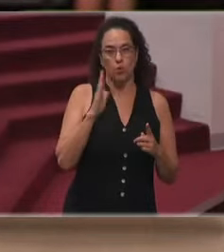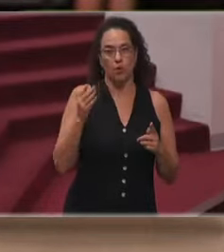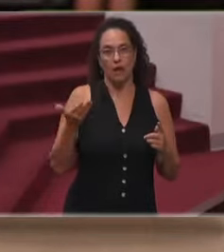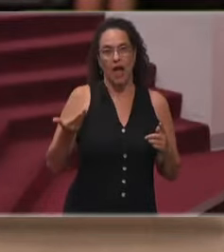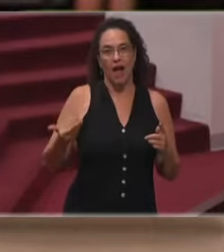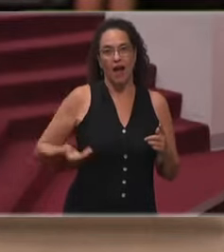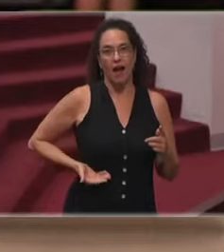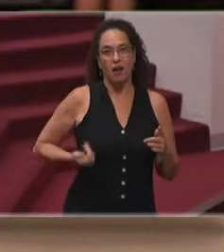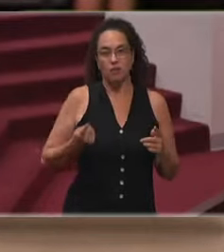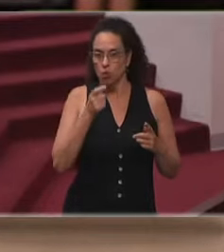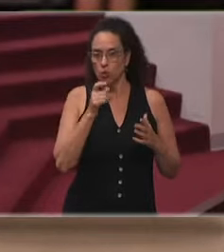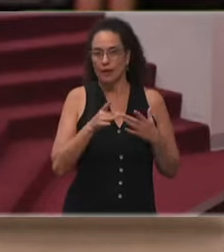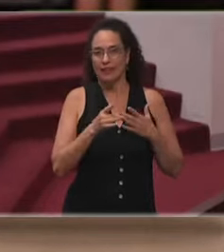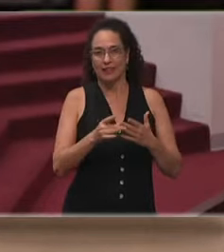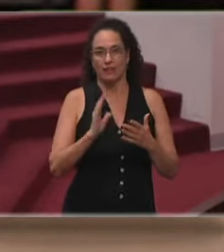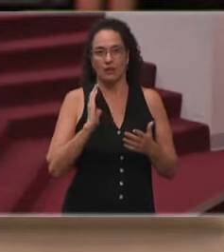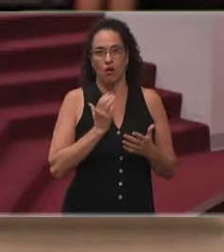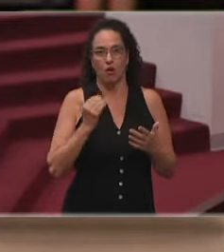Now,